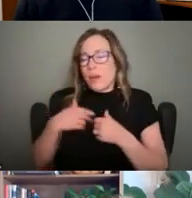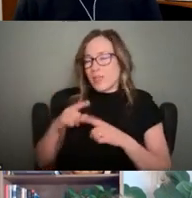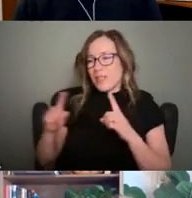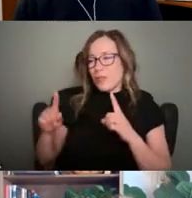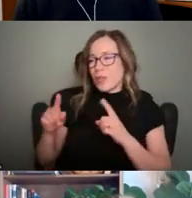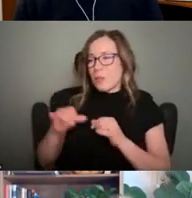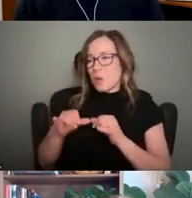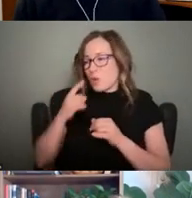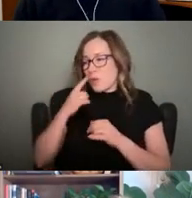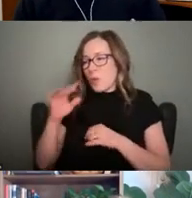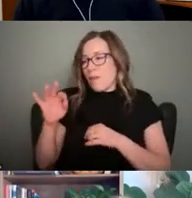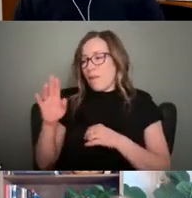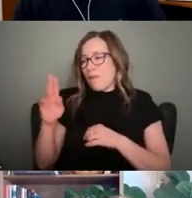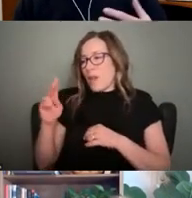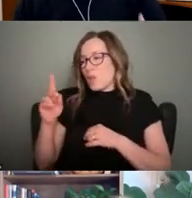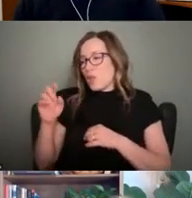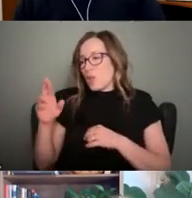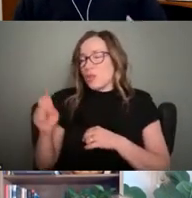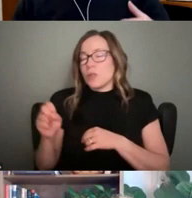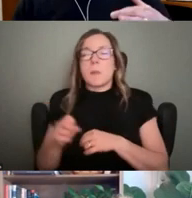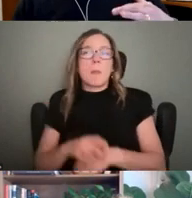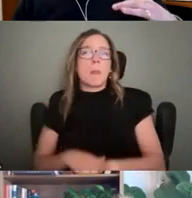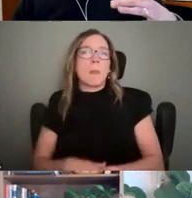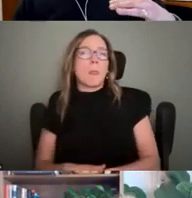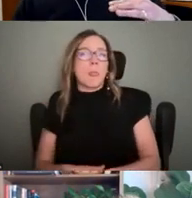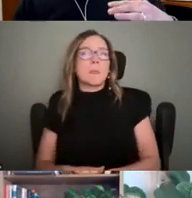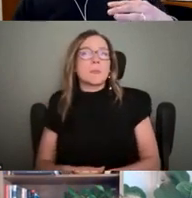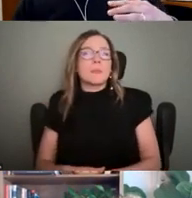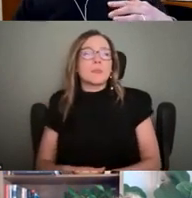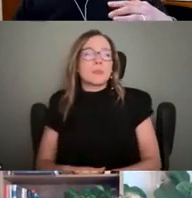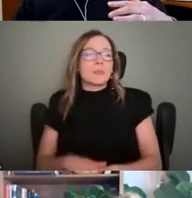Yeah, well, again, I think for the first question,